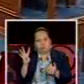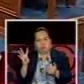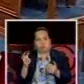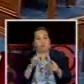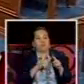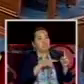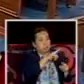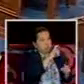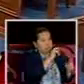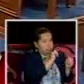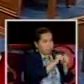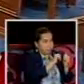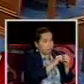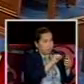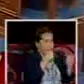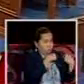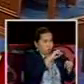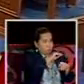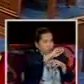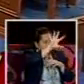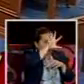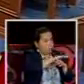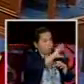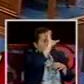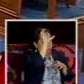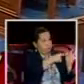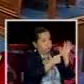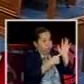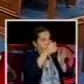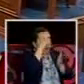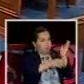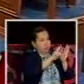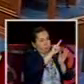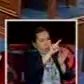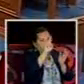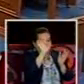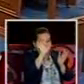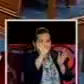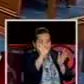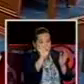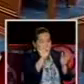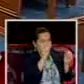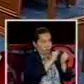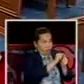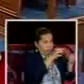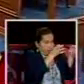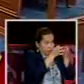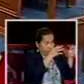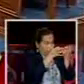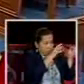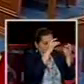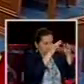8 articles of impeachment. Opo, Mr. Senate President. At inisplika kung ano yung